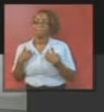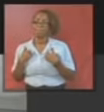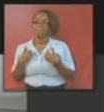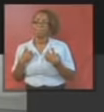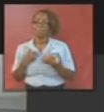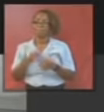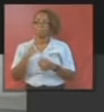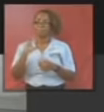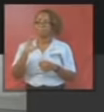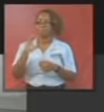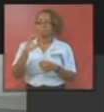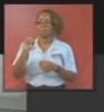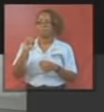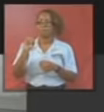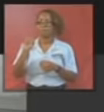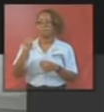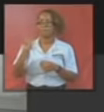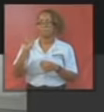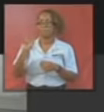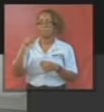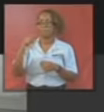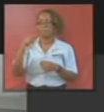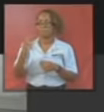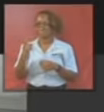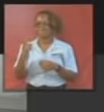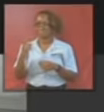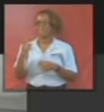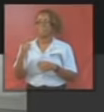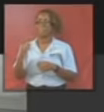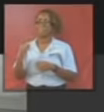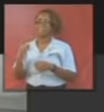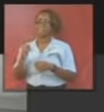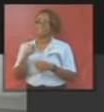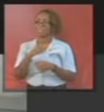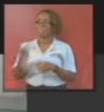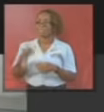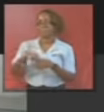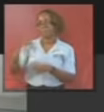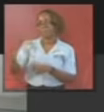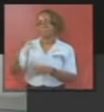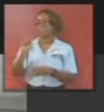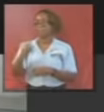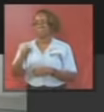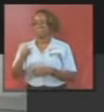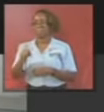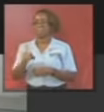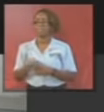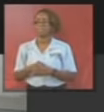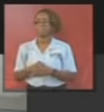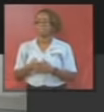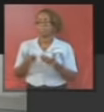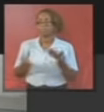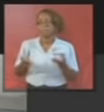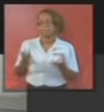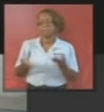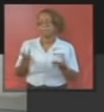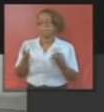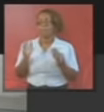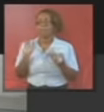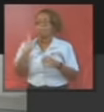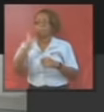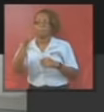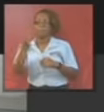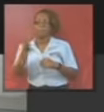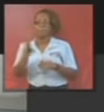COVAX facility for vaccines. So is there then the possibility that if we happen to get a vaccine outside of